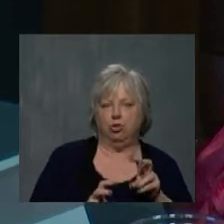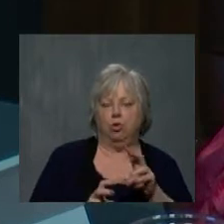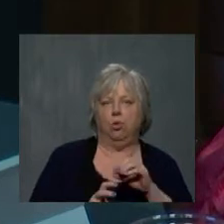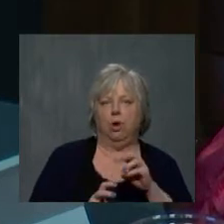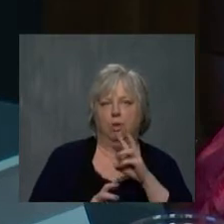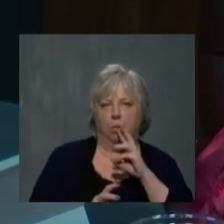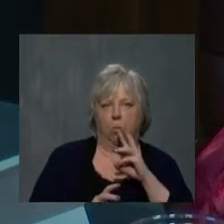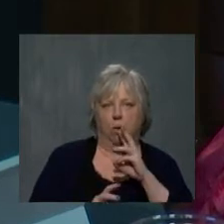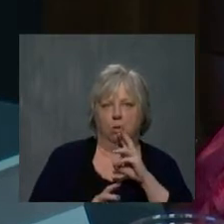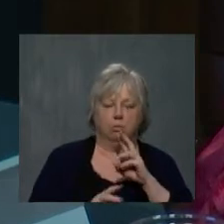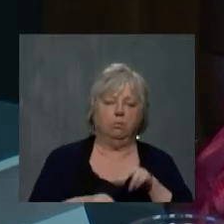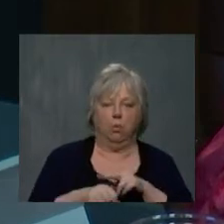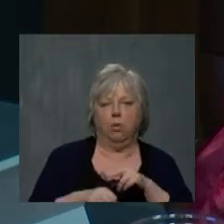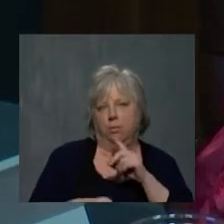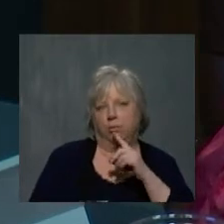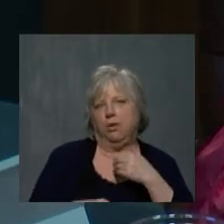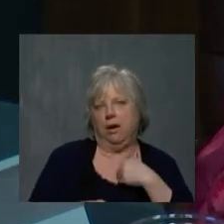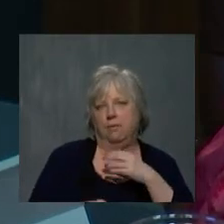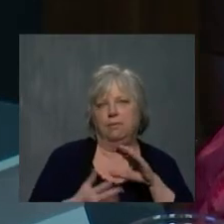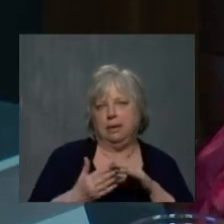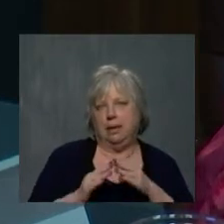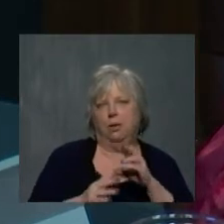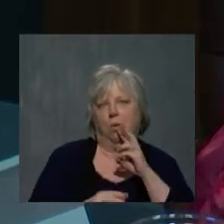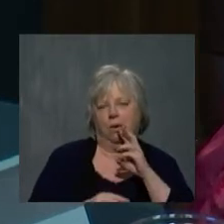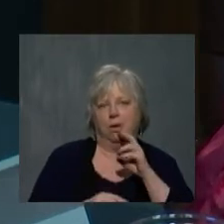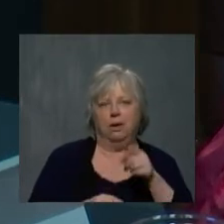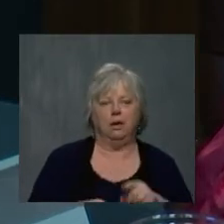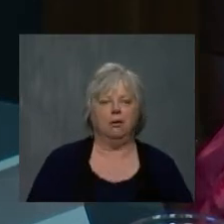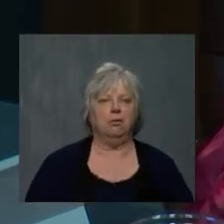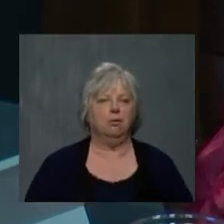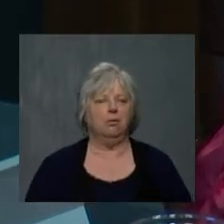water. Of course, I'm sure they have city water out there.